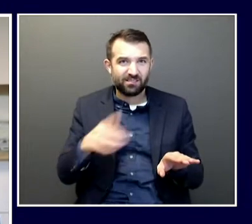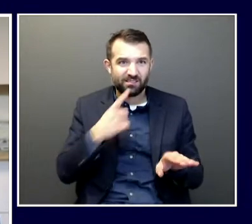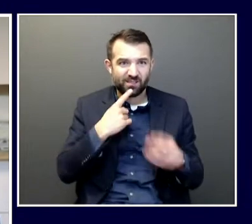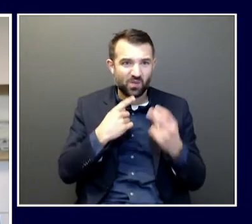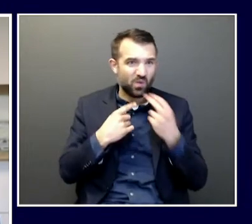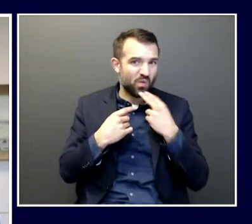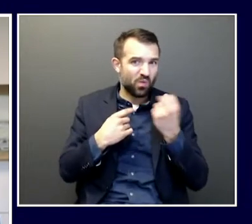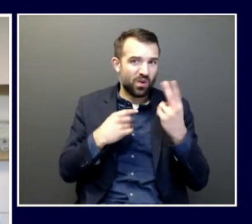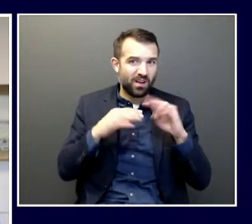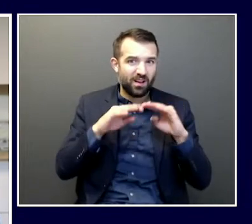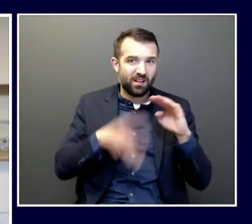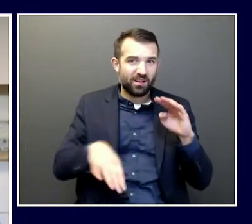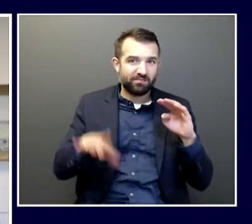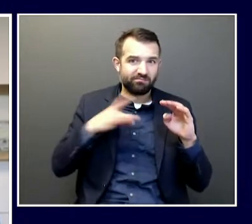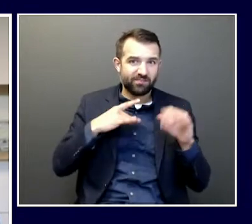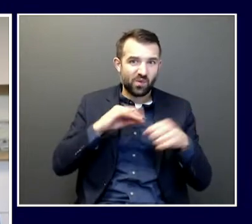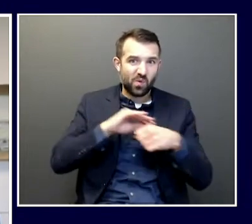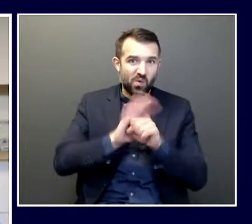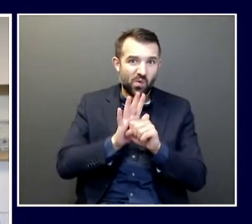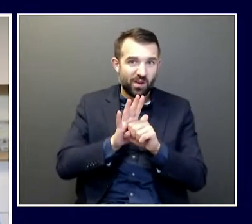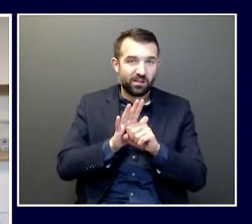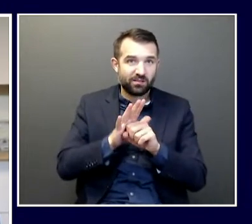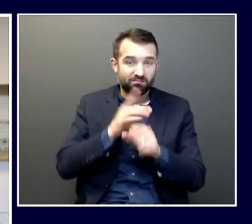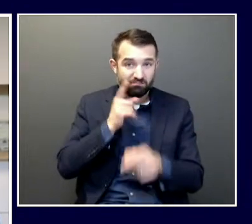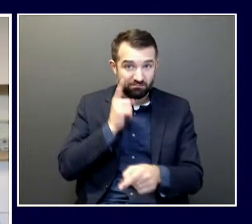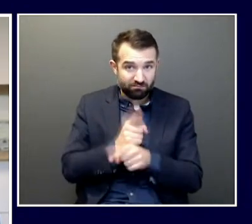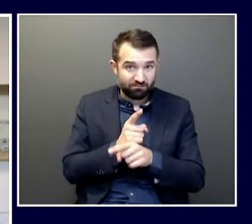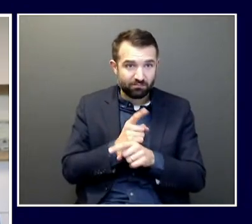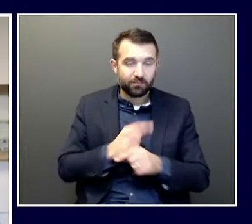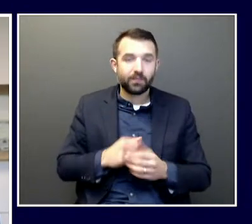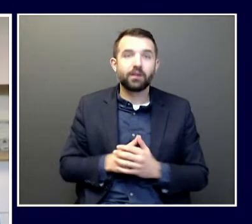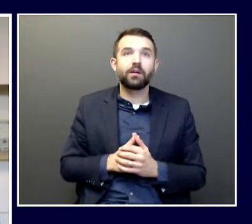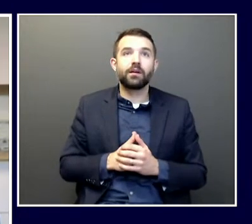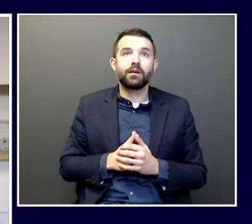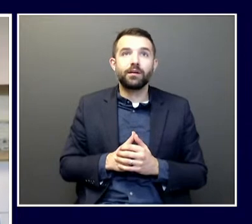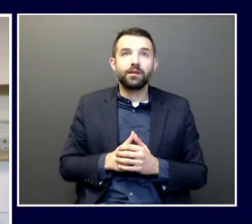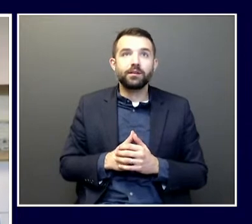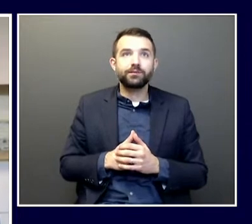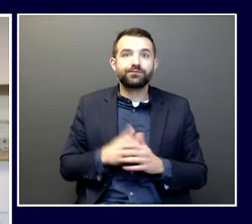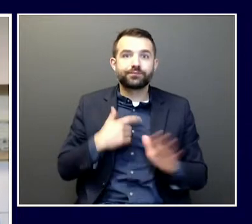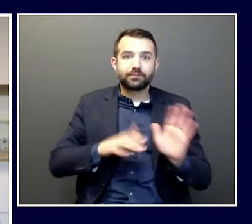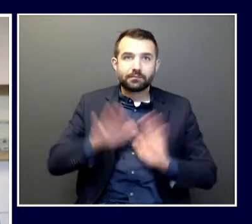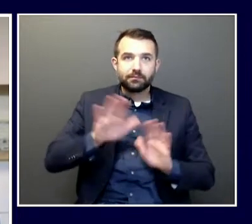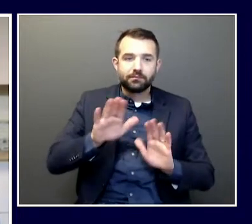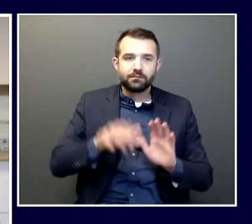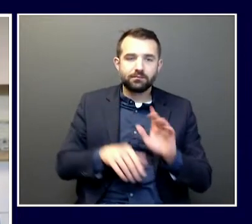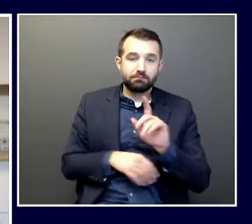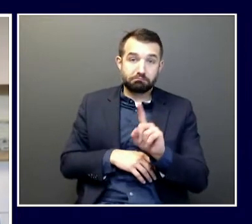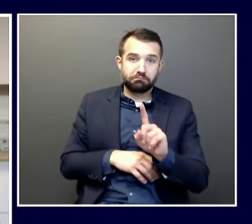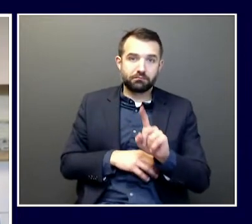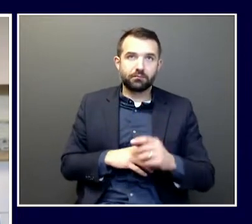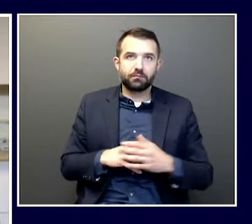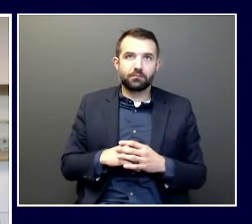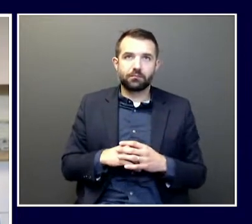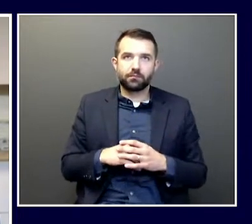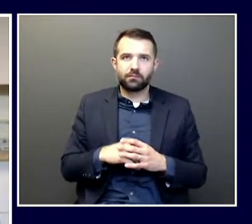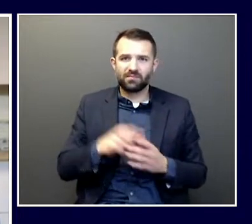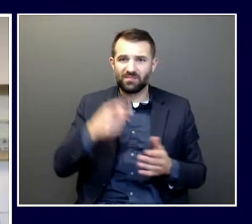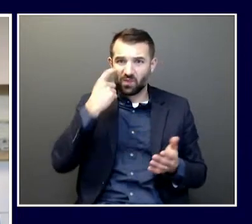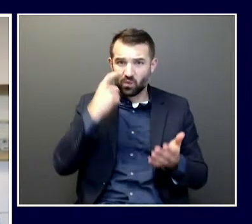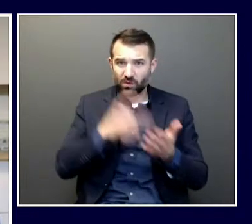Yep, go ahead. Sorry, and I was just going to ask, are you seeing an increase in